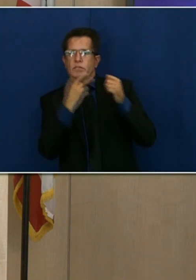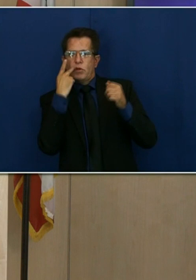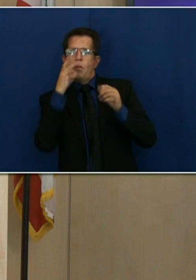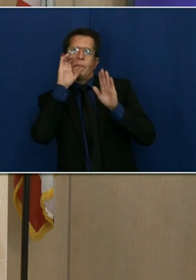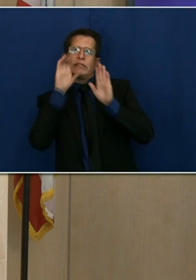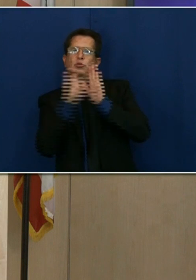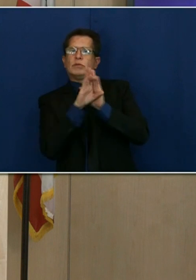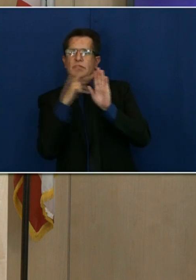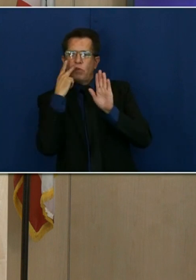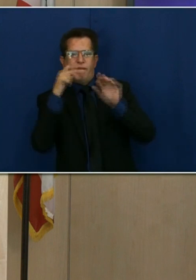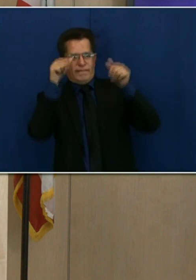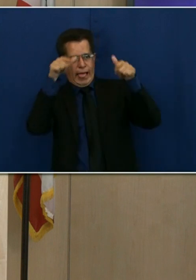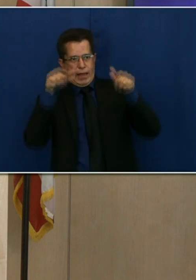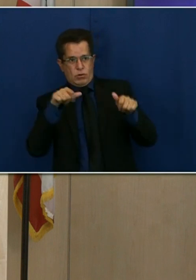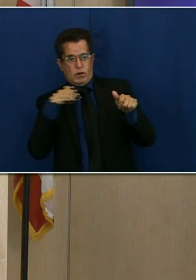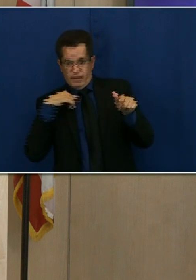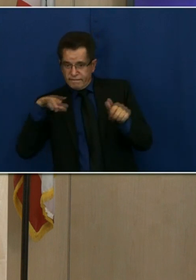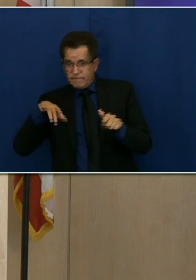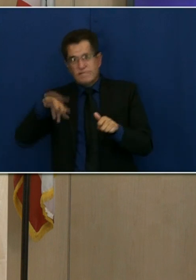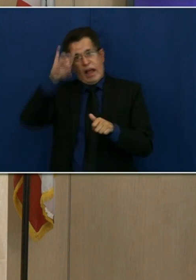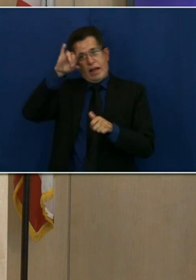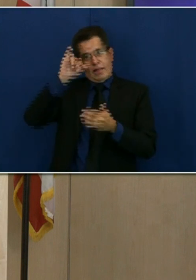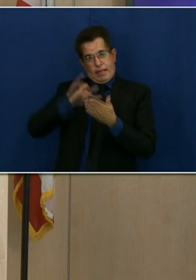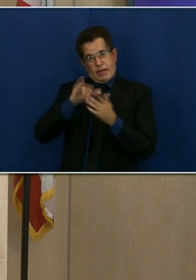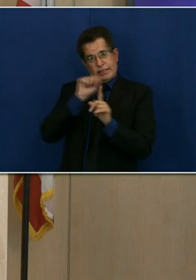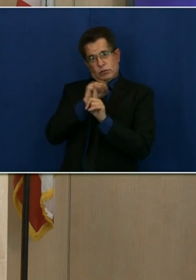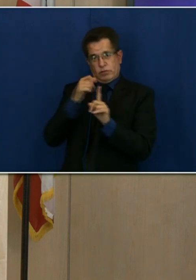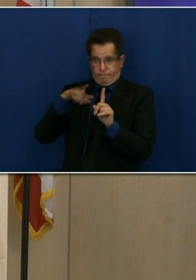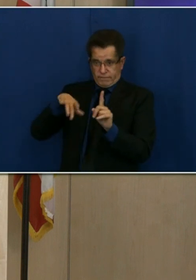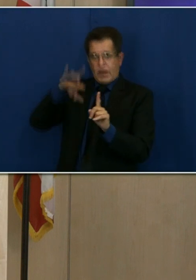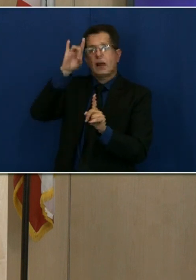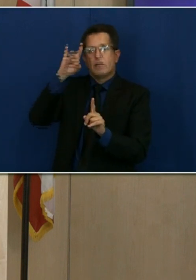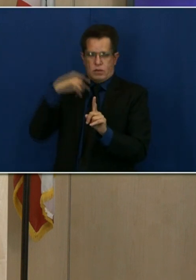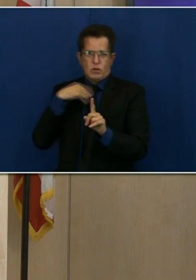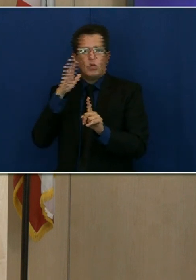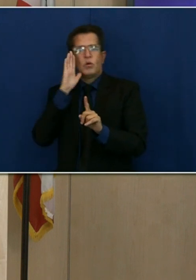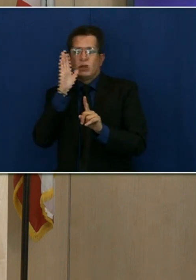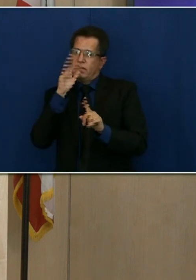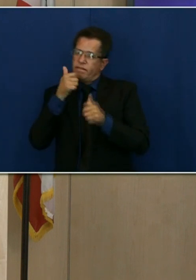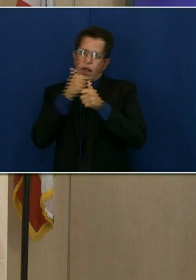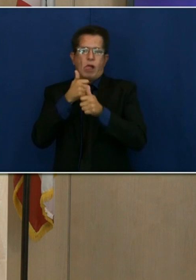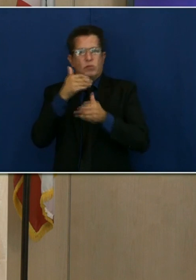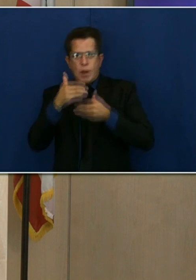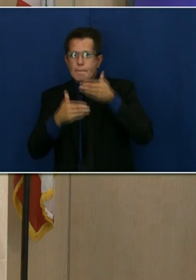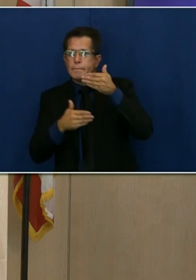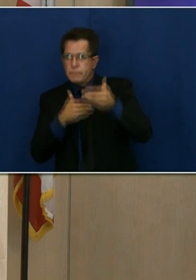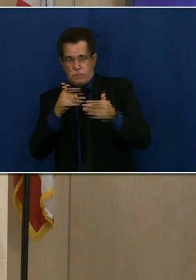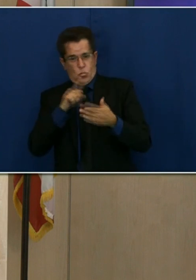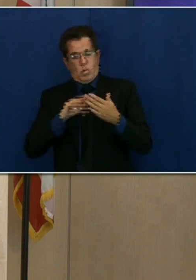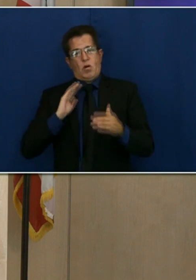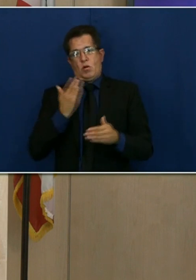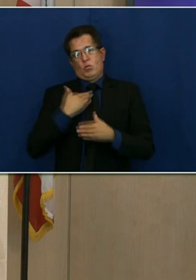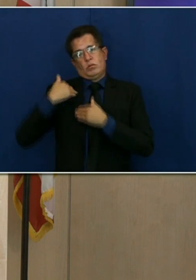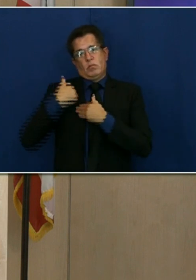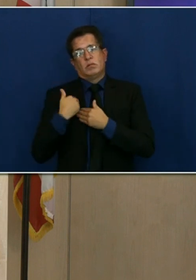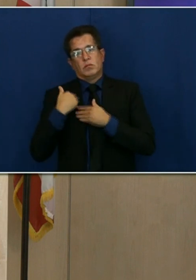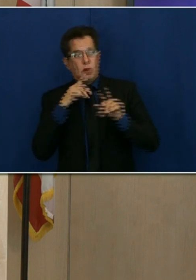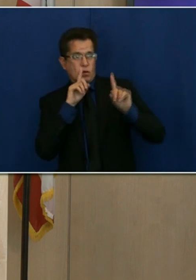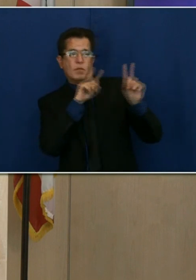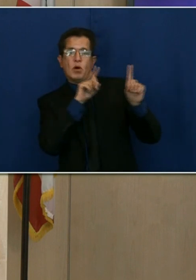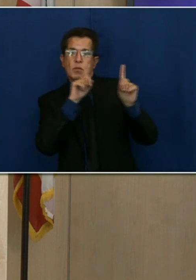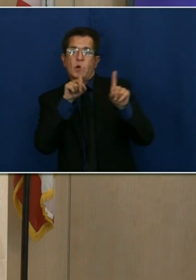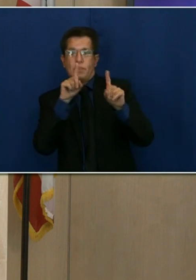as we become aware of situations, we will work the process and do our due diligence